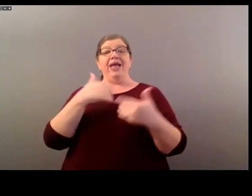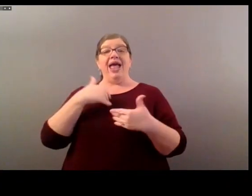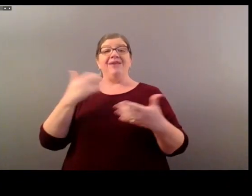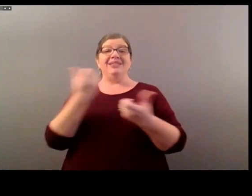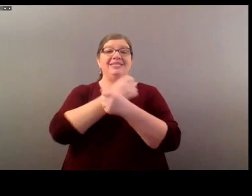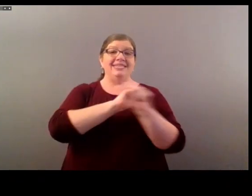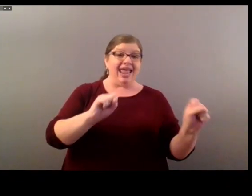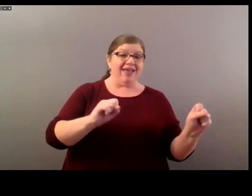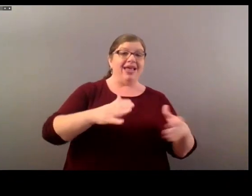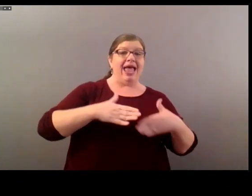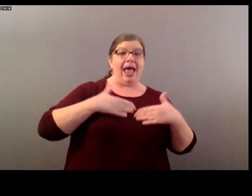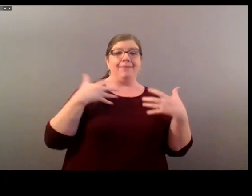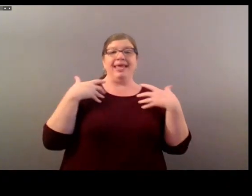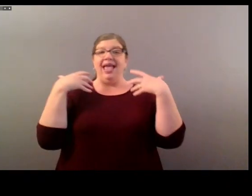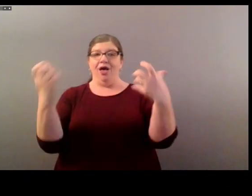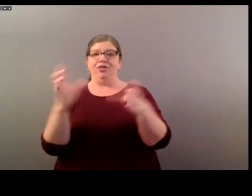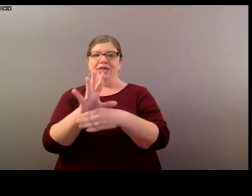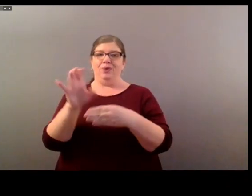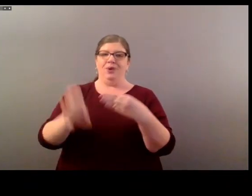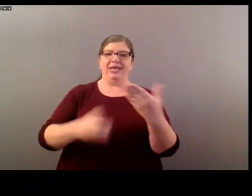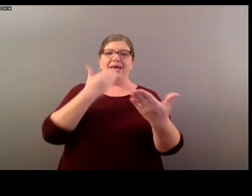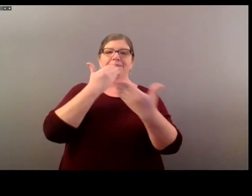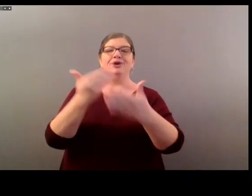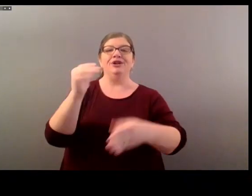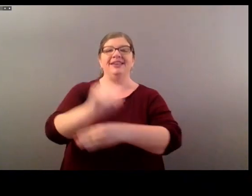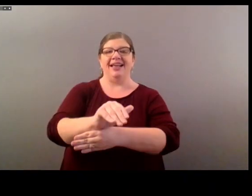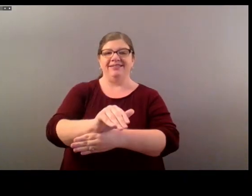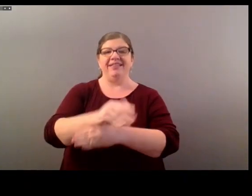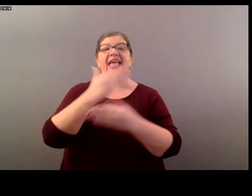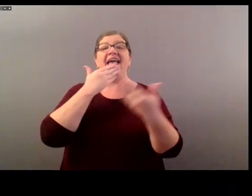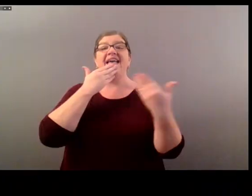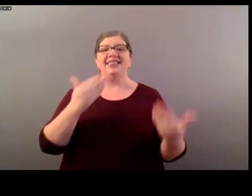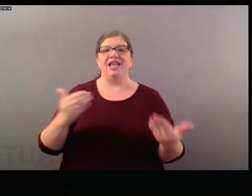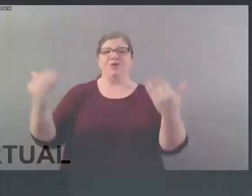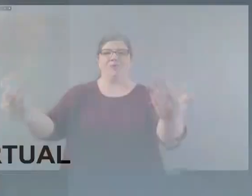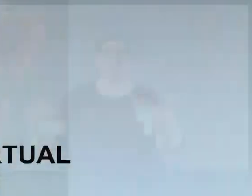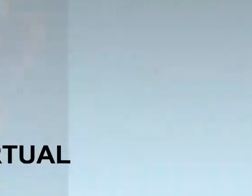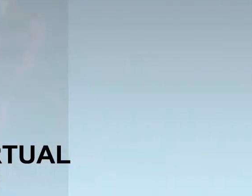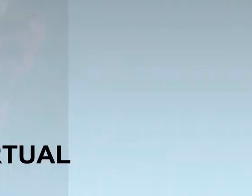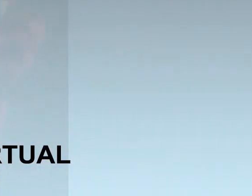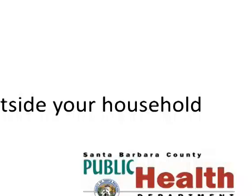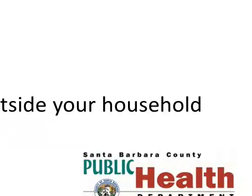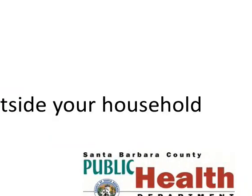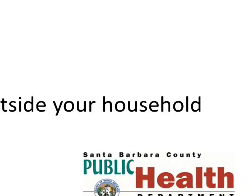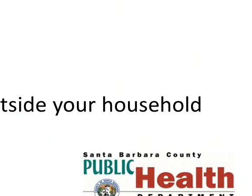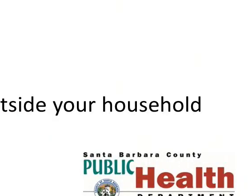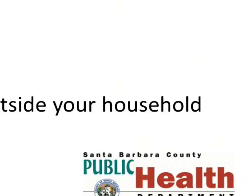healthy weekend. Good night, and thank you. Good night.